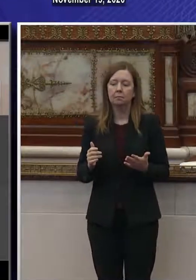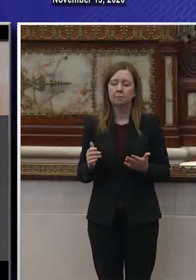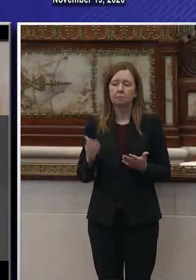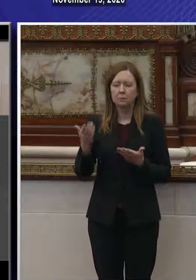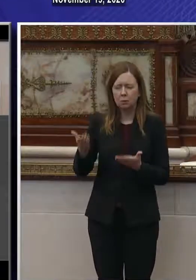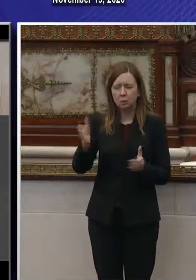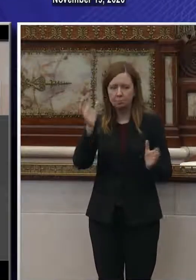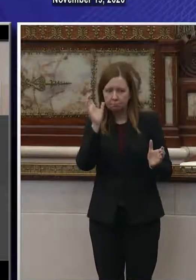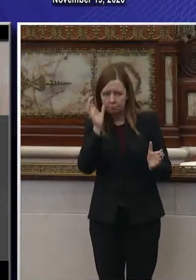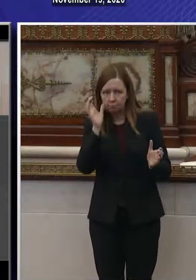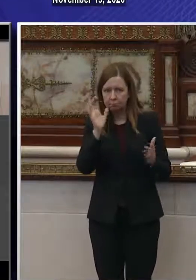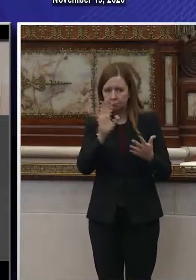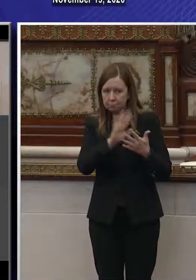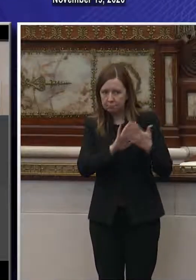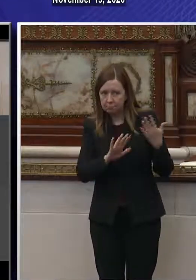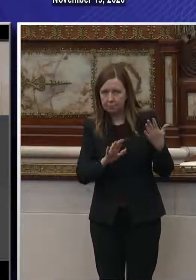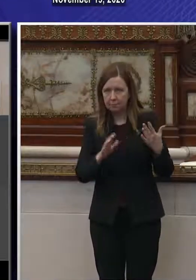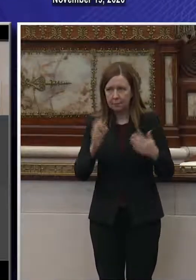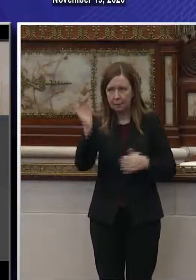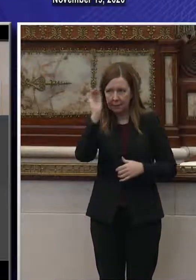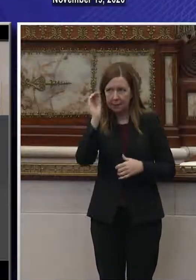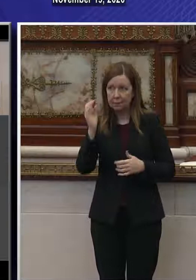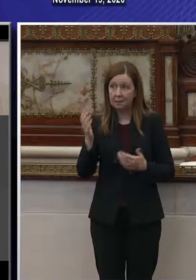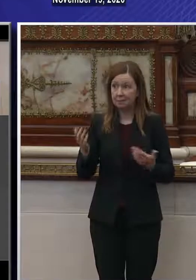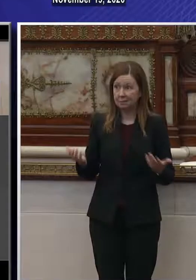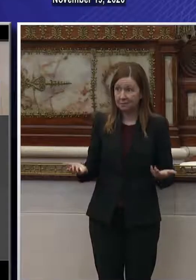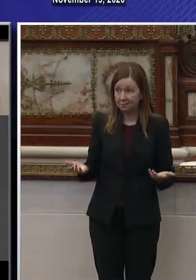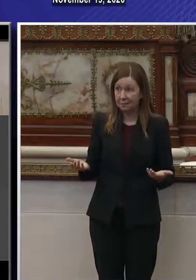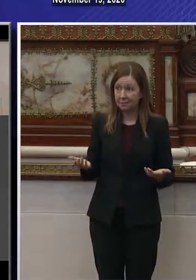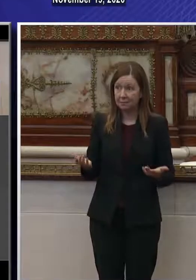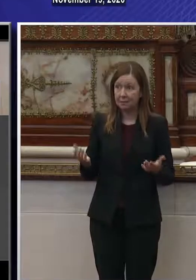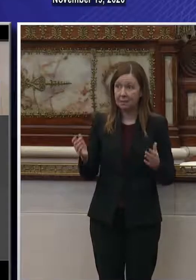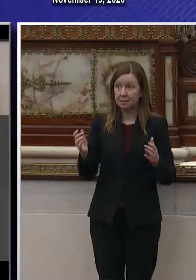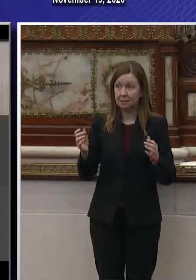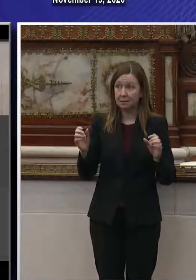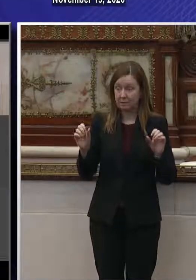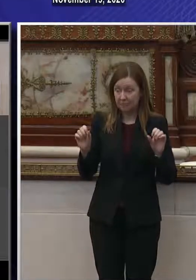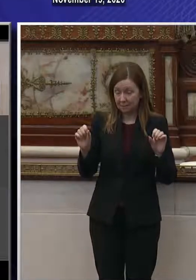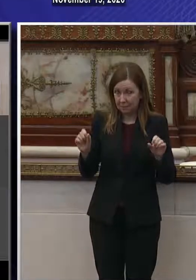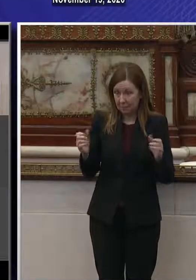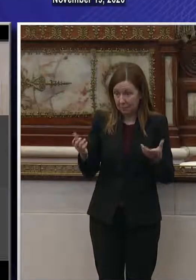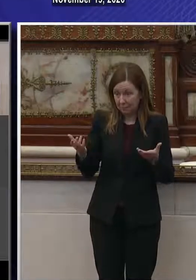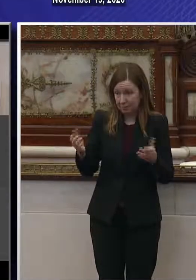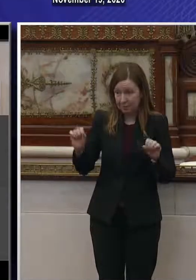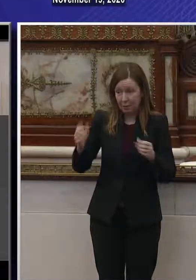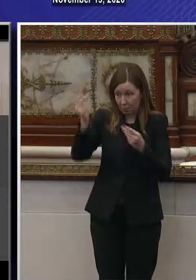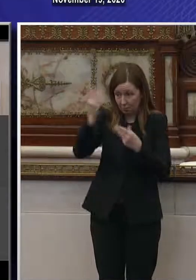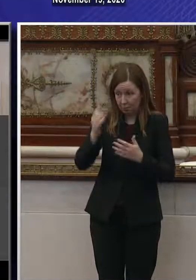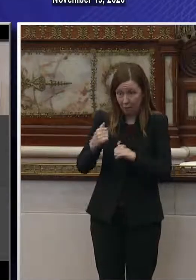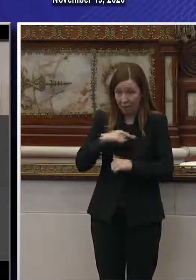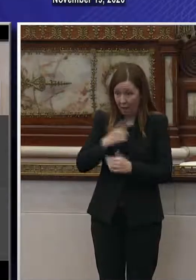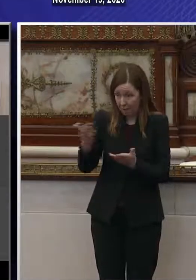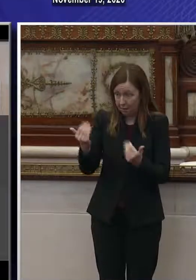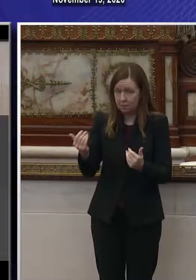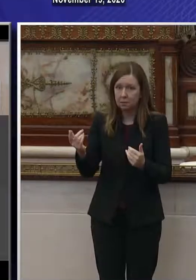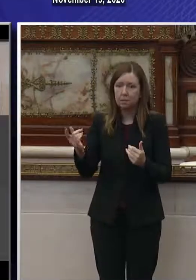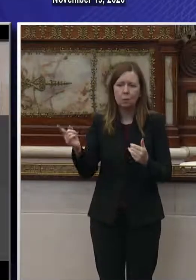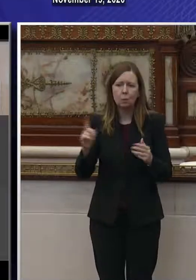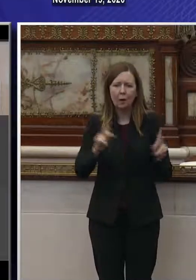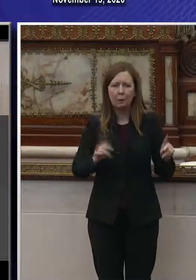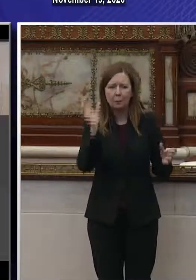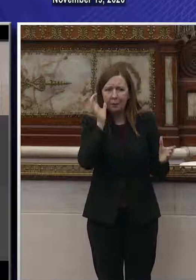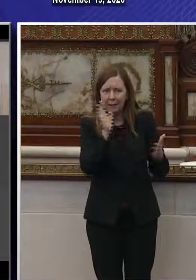as you're listening to these, it actually doesn't hurt for you to kind of unpack, share them with us, where people hear